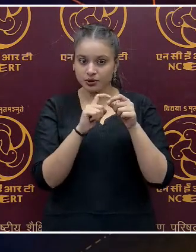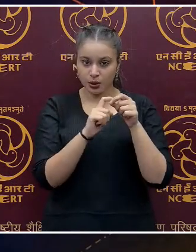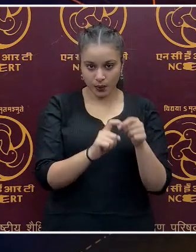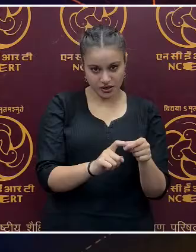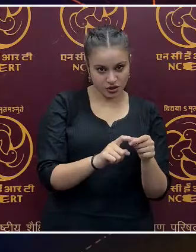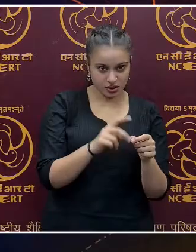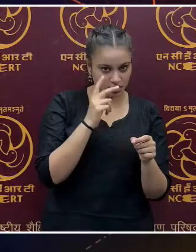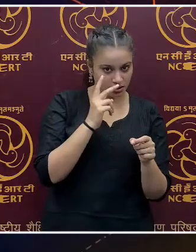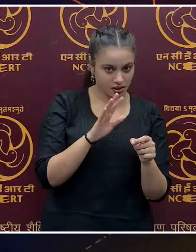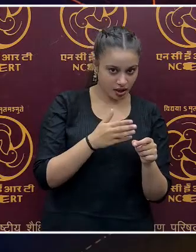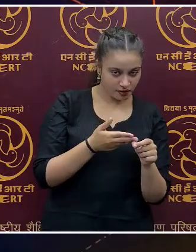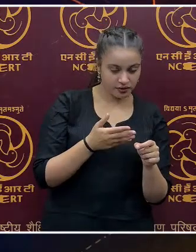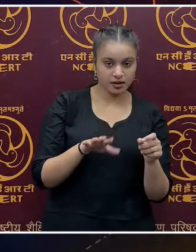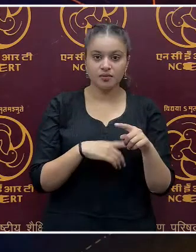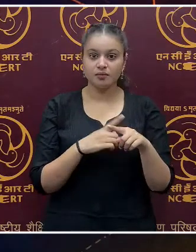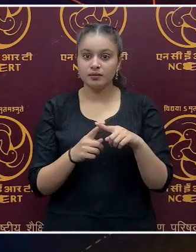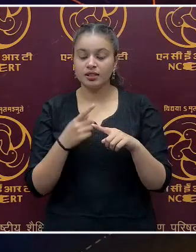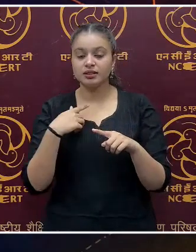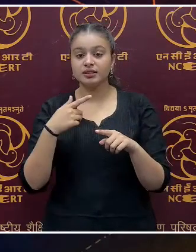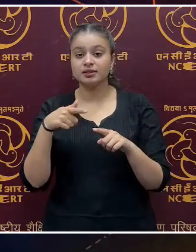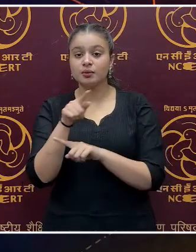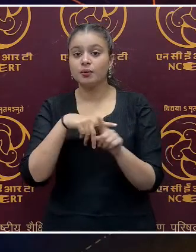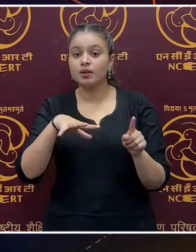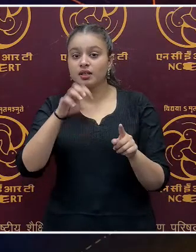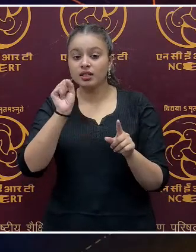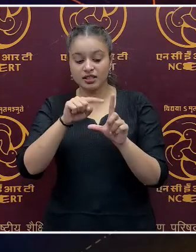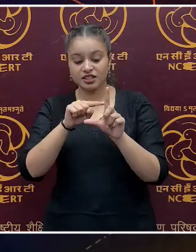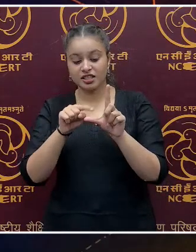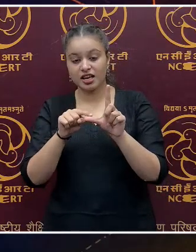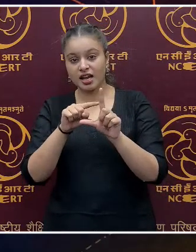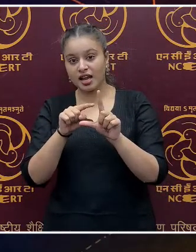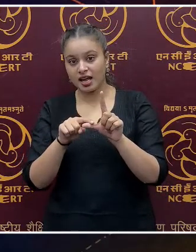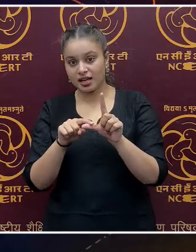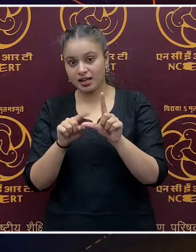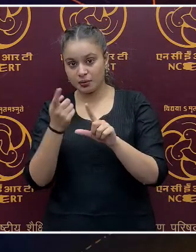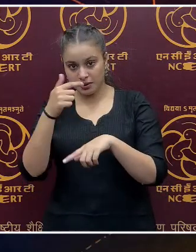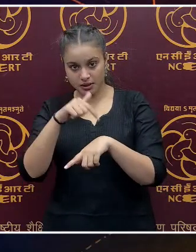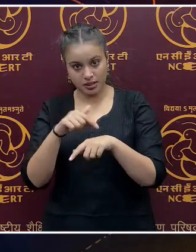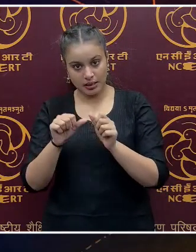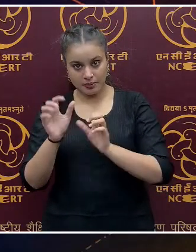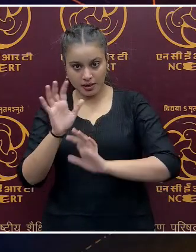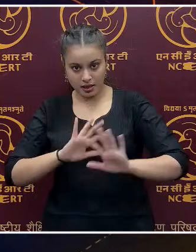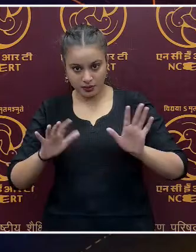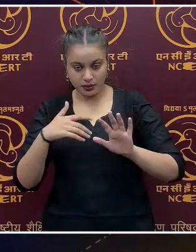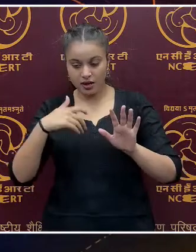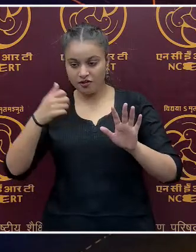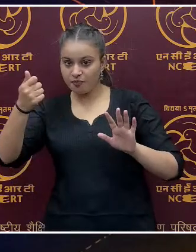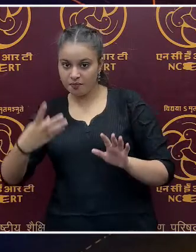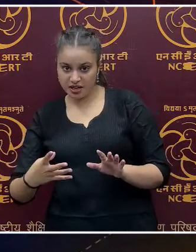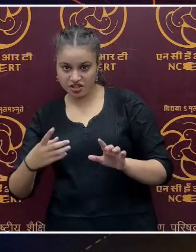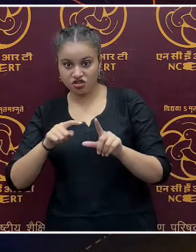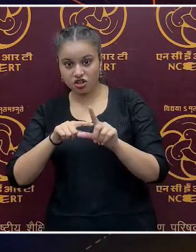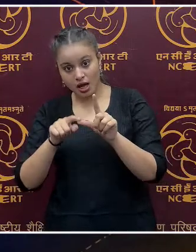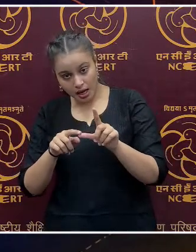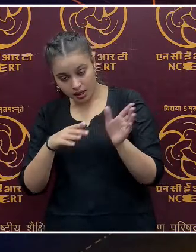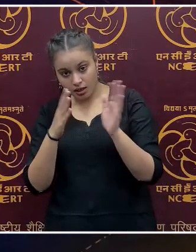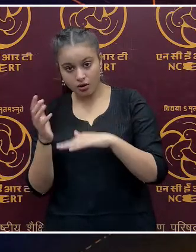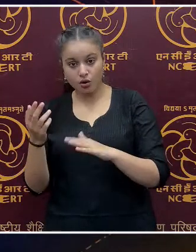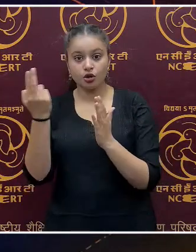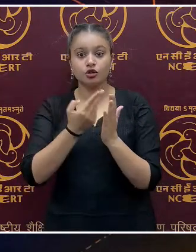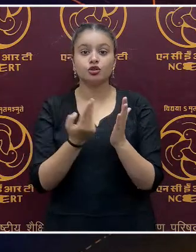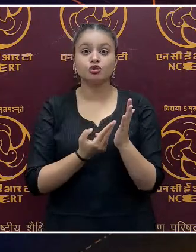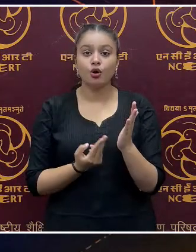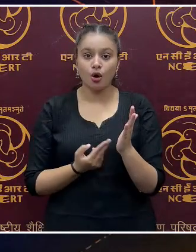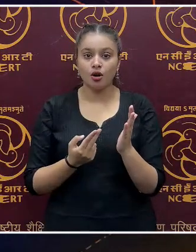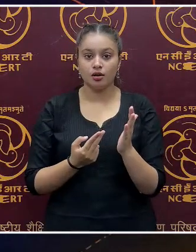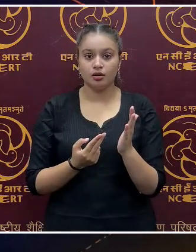also, and here identify the angle is one type of activity, measuring angle as another activity, drawing angles as